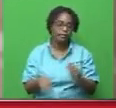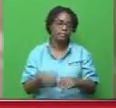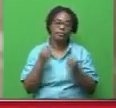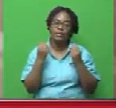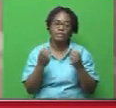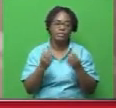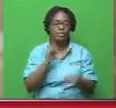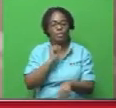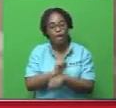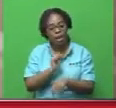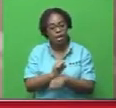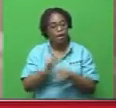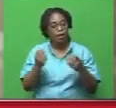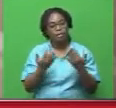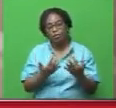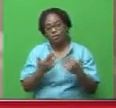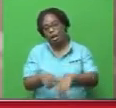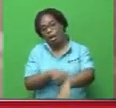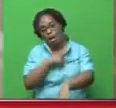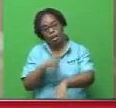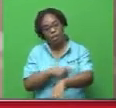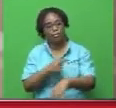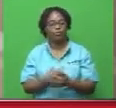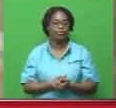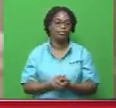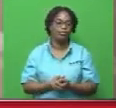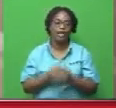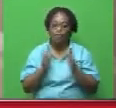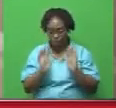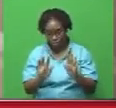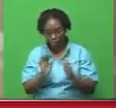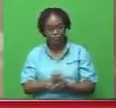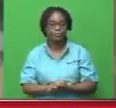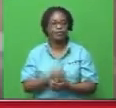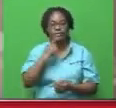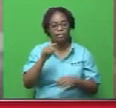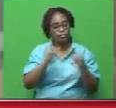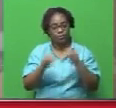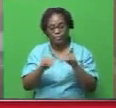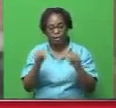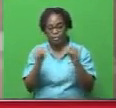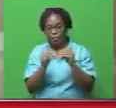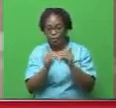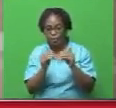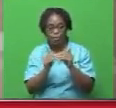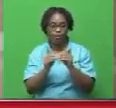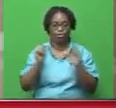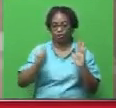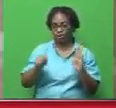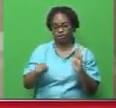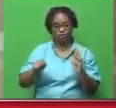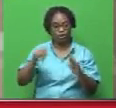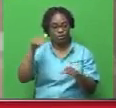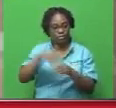registrars, and you have masters being put into the criminal division of the High Court. And that sounds nice, right? They boast and they pat themselves on the back. We